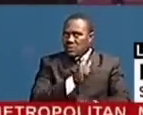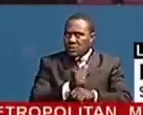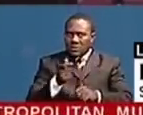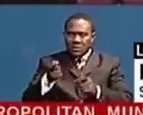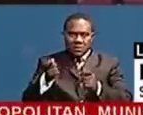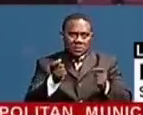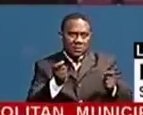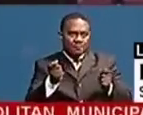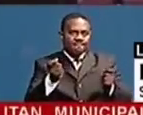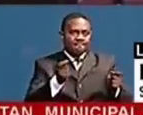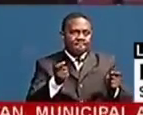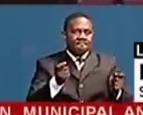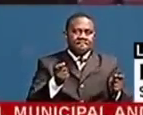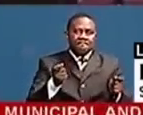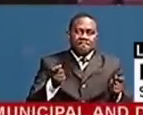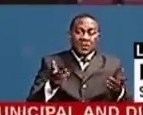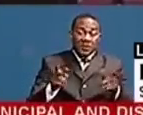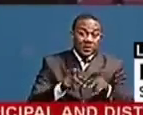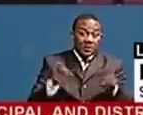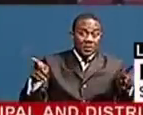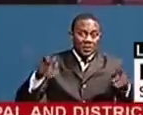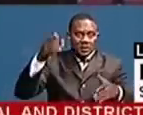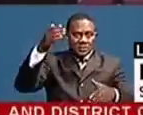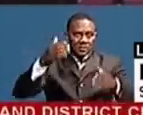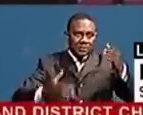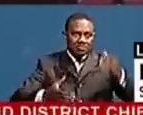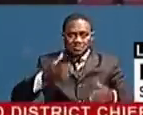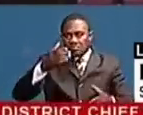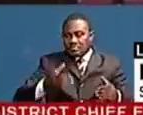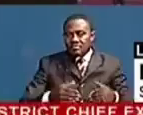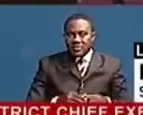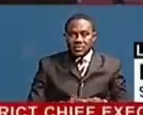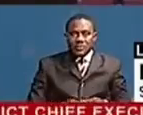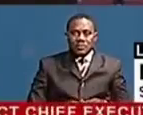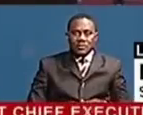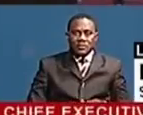attendance of our proceedings as a public court by members of the public.